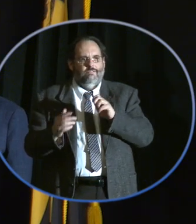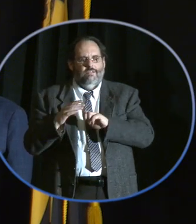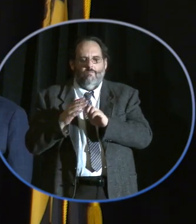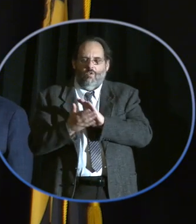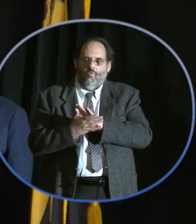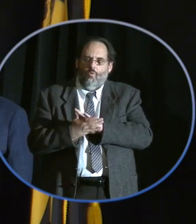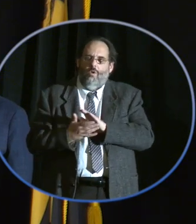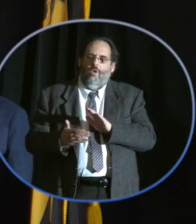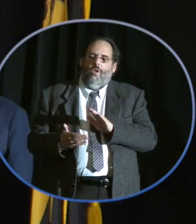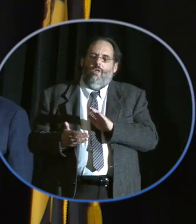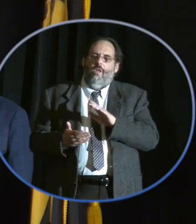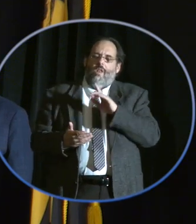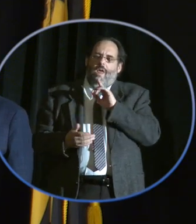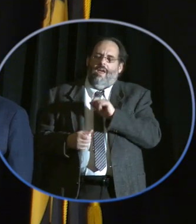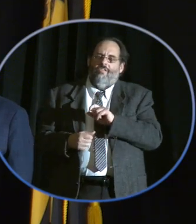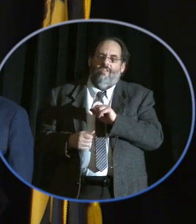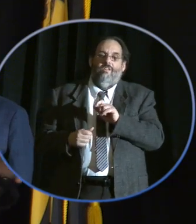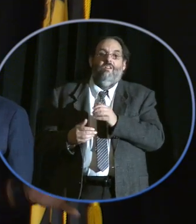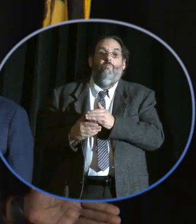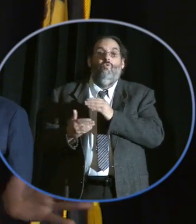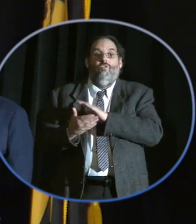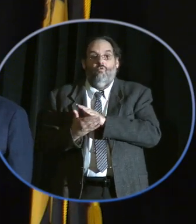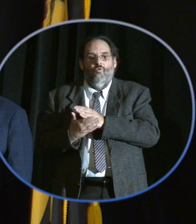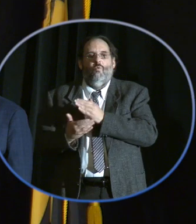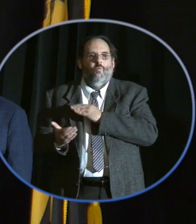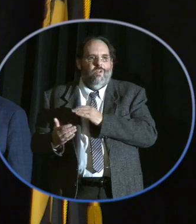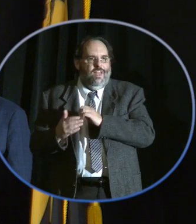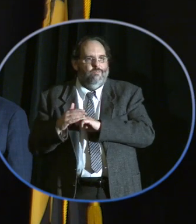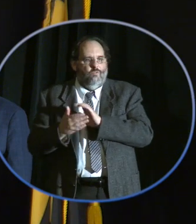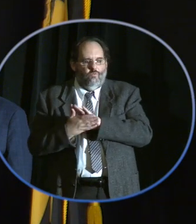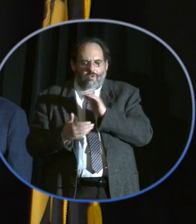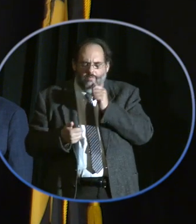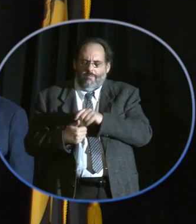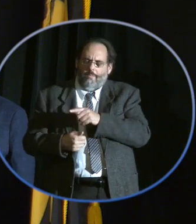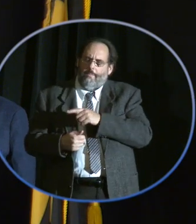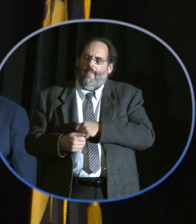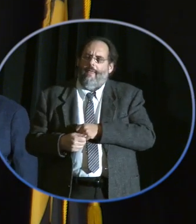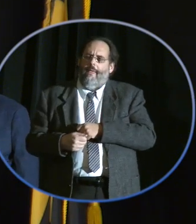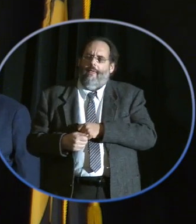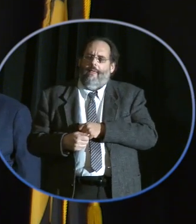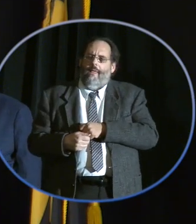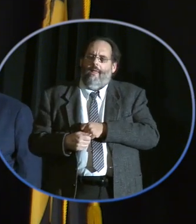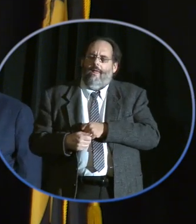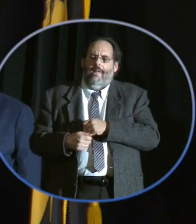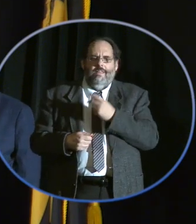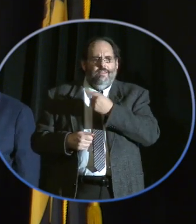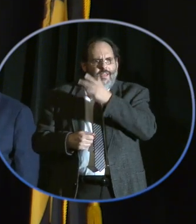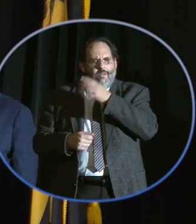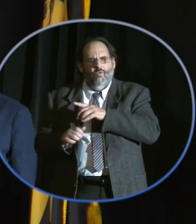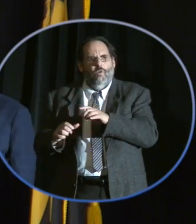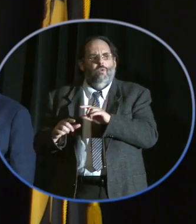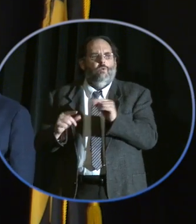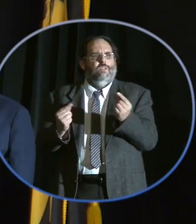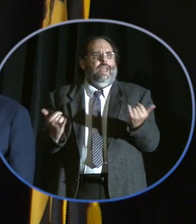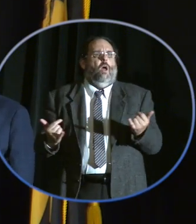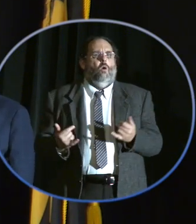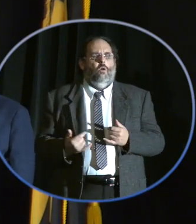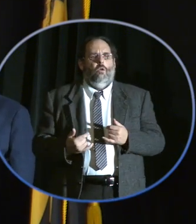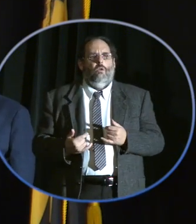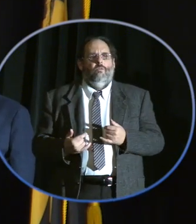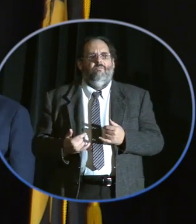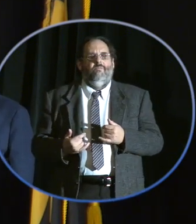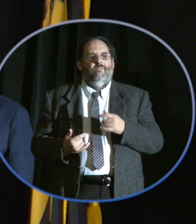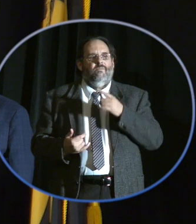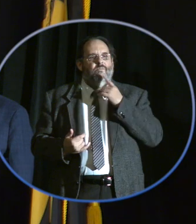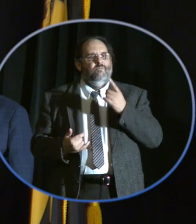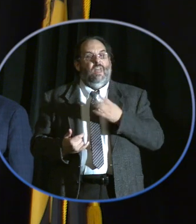which actually was the preschool before the elementary school. And to see him doing what he does,